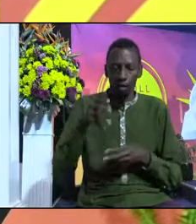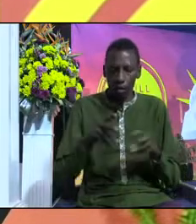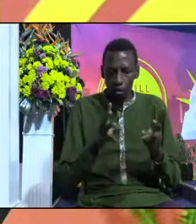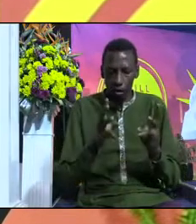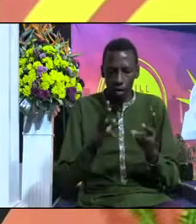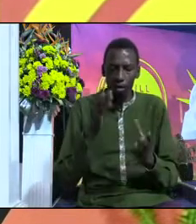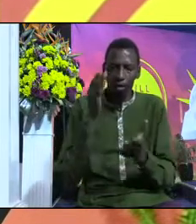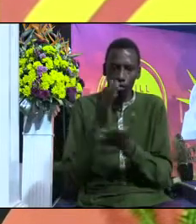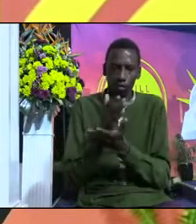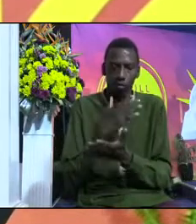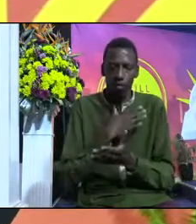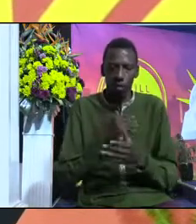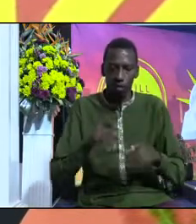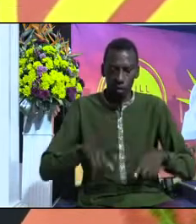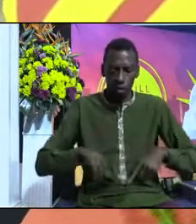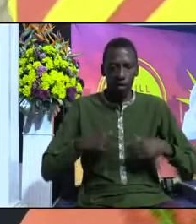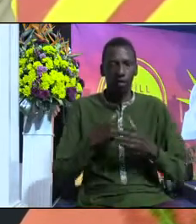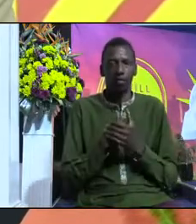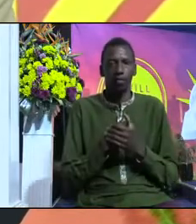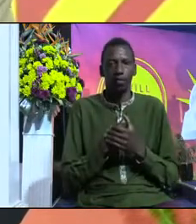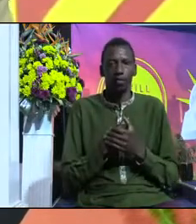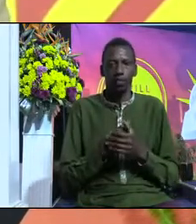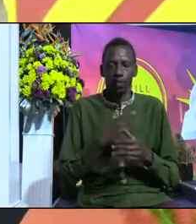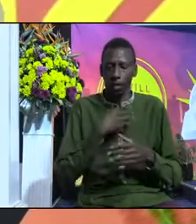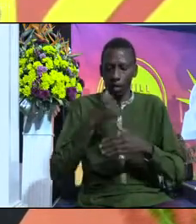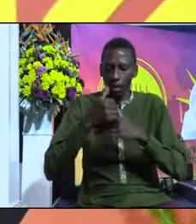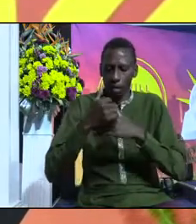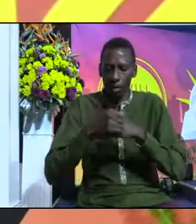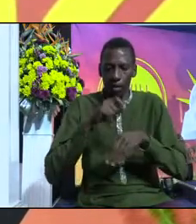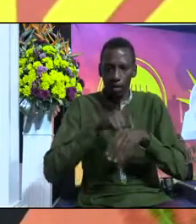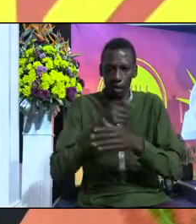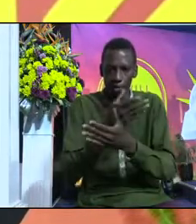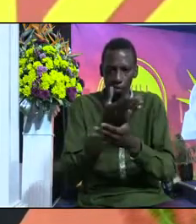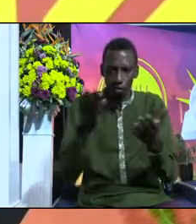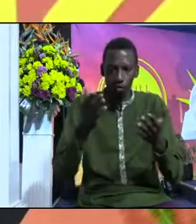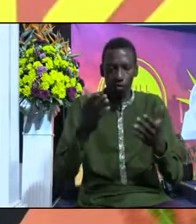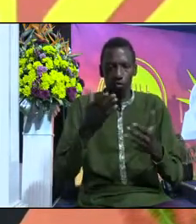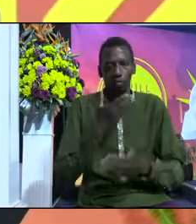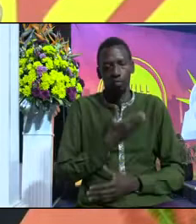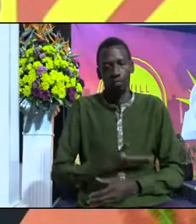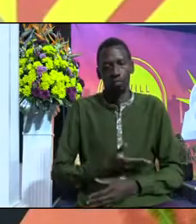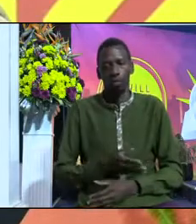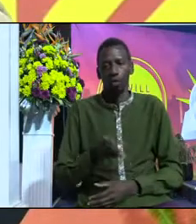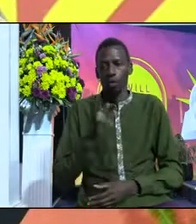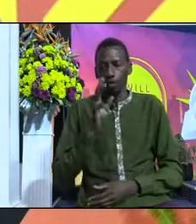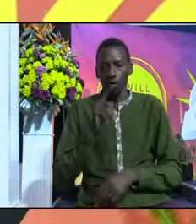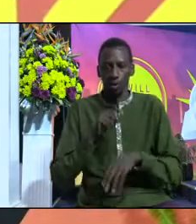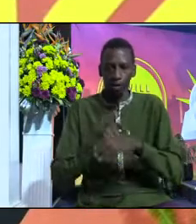and the life. I'm the bread when you're hungry. Water when you're thirsty.